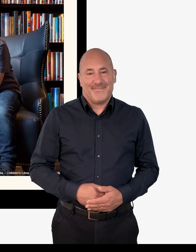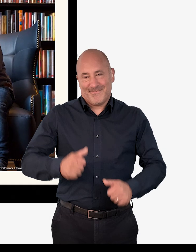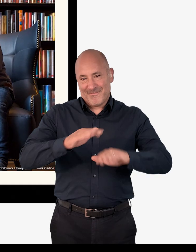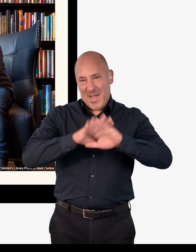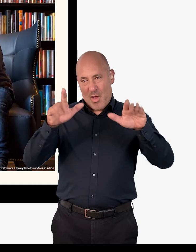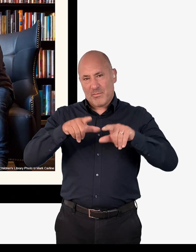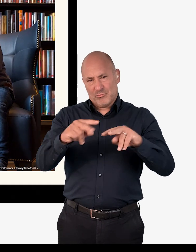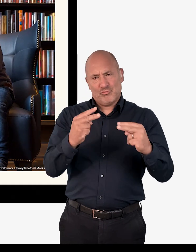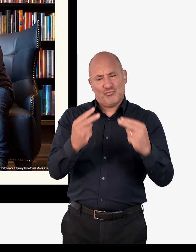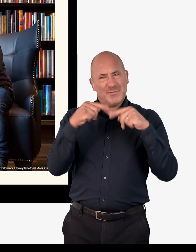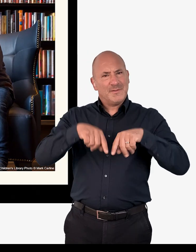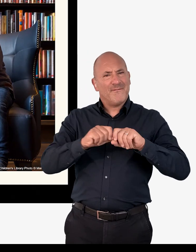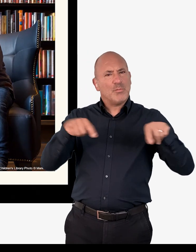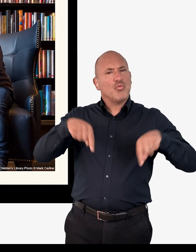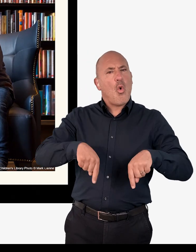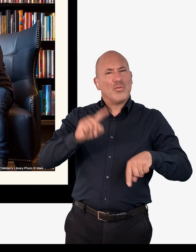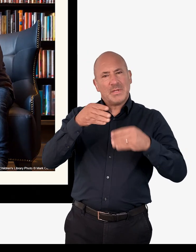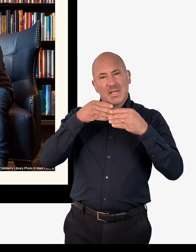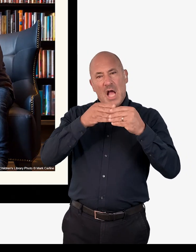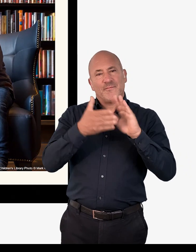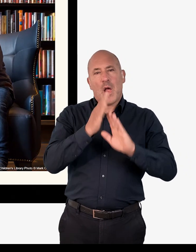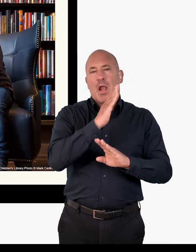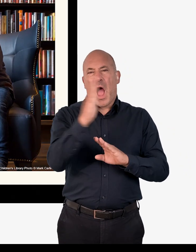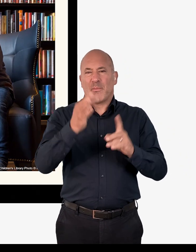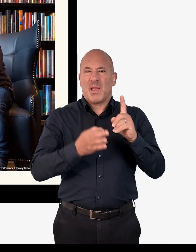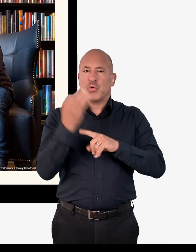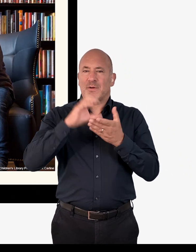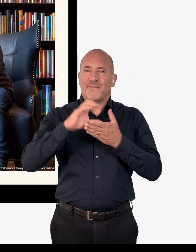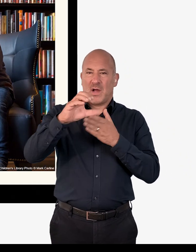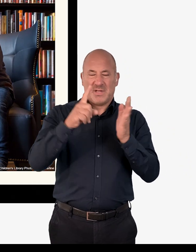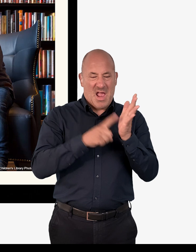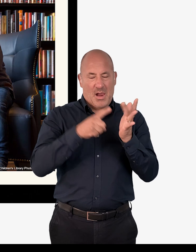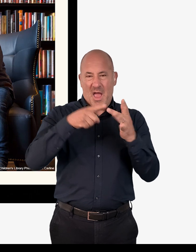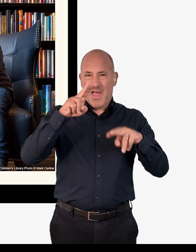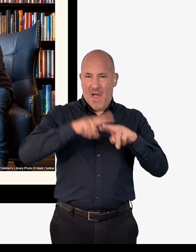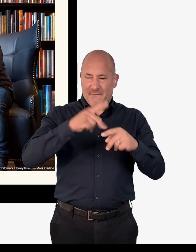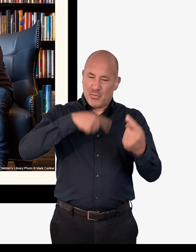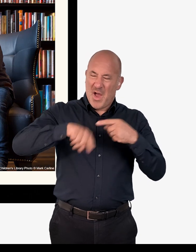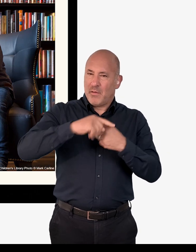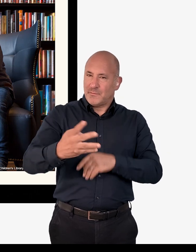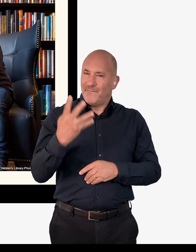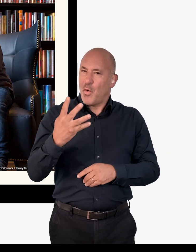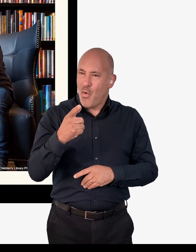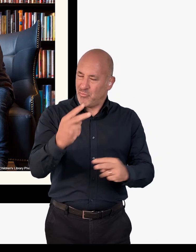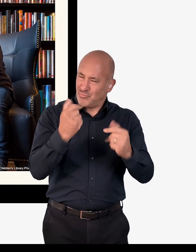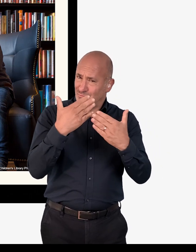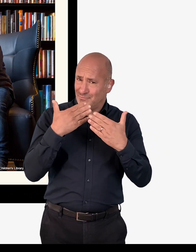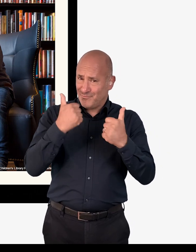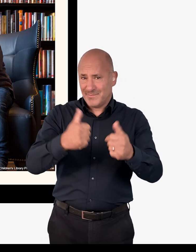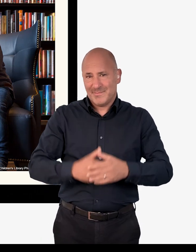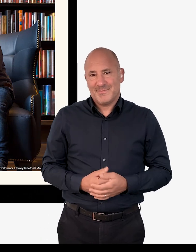Hello, and thank you for taking the time to watch this video guidance for the Libraries Improvement Fund, LIF, Round